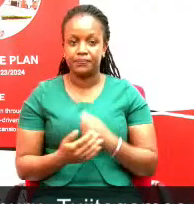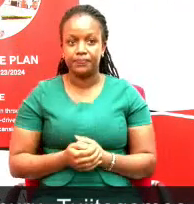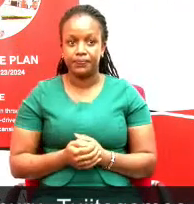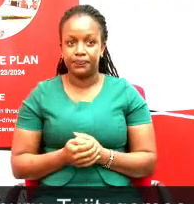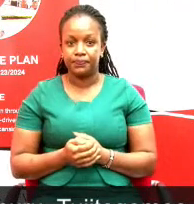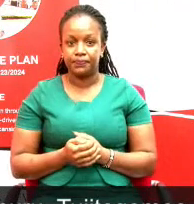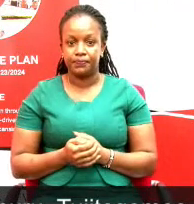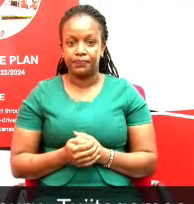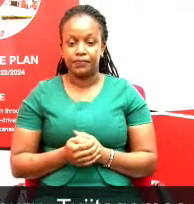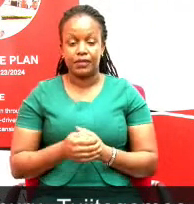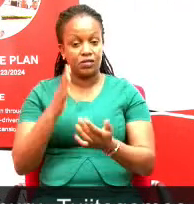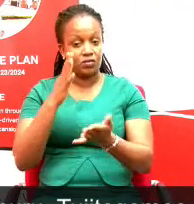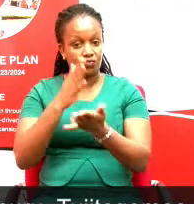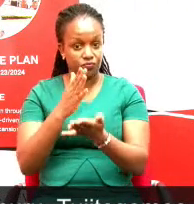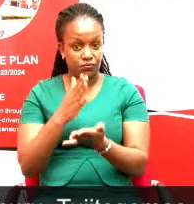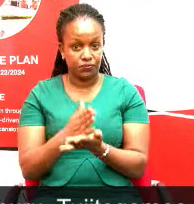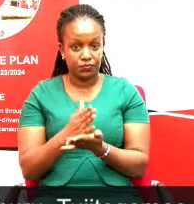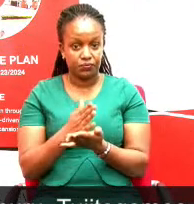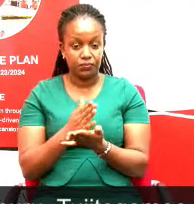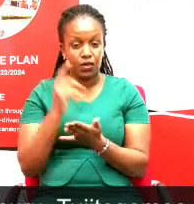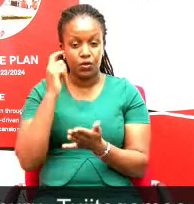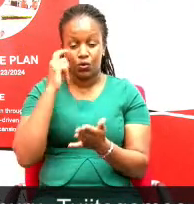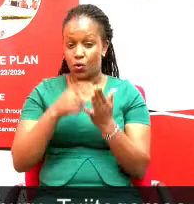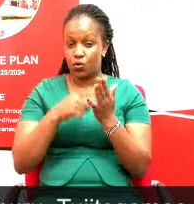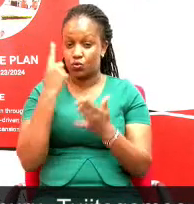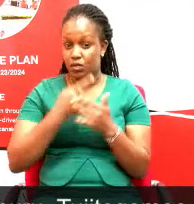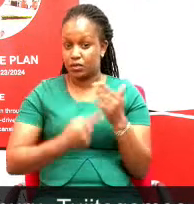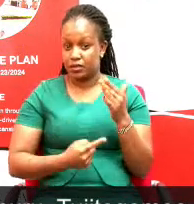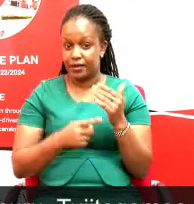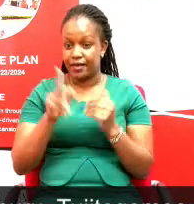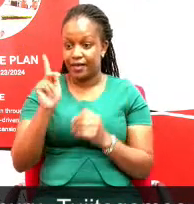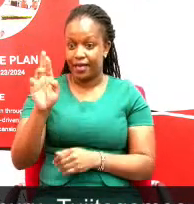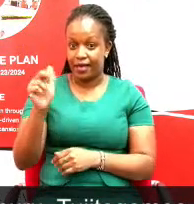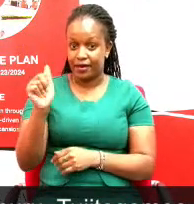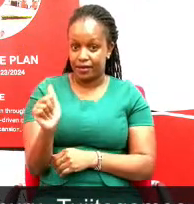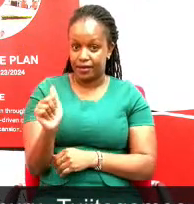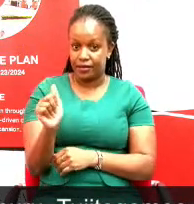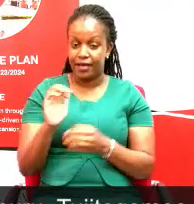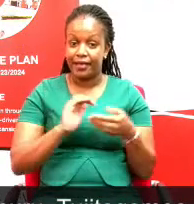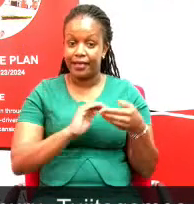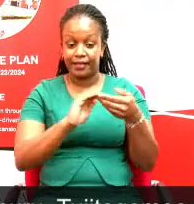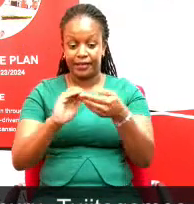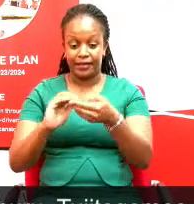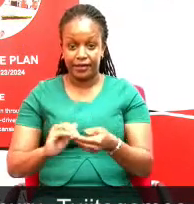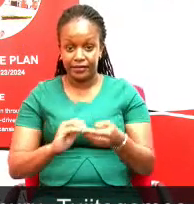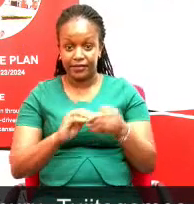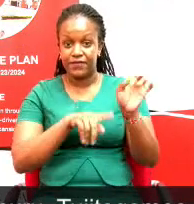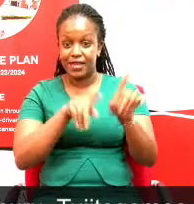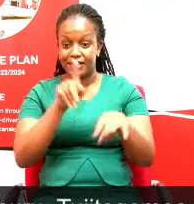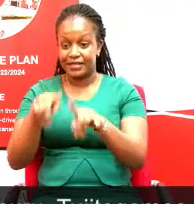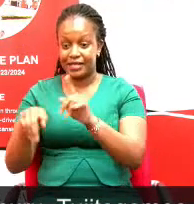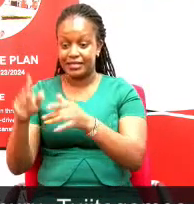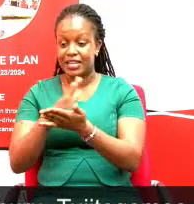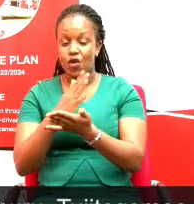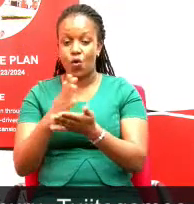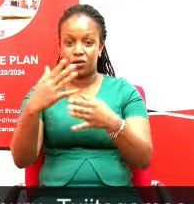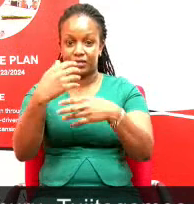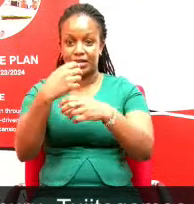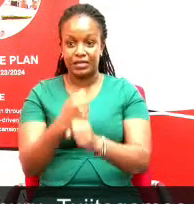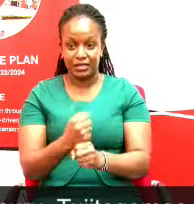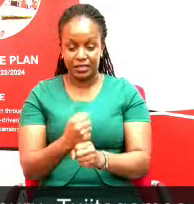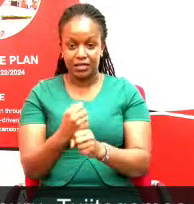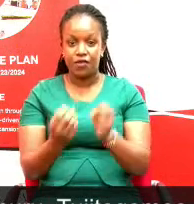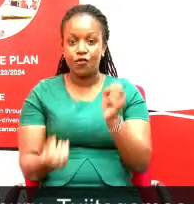It is gratifying to note that KRI engaged various stakeholders in